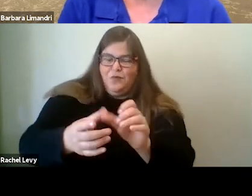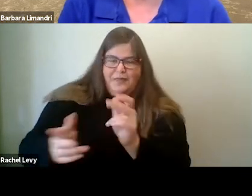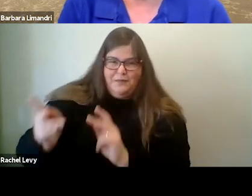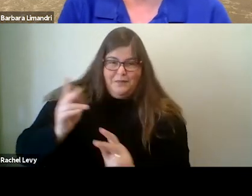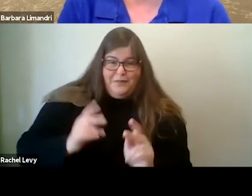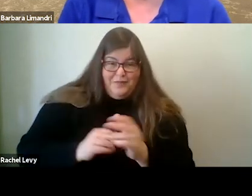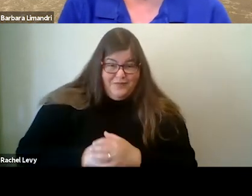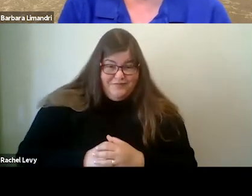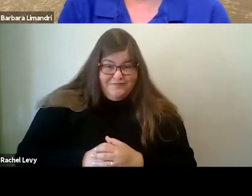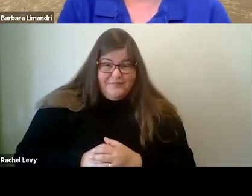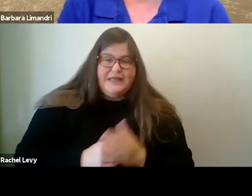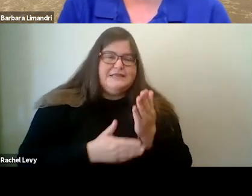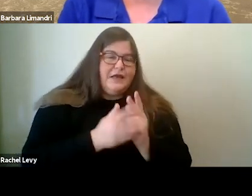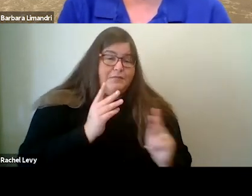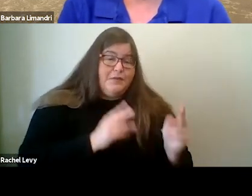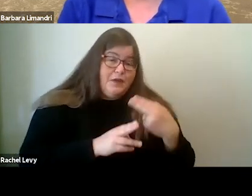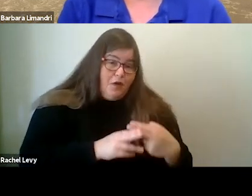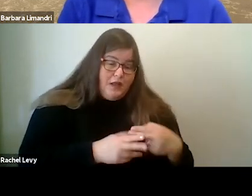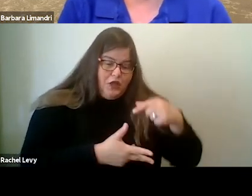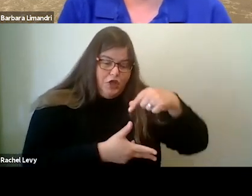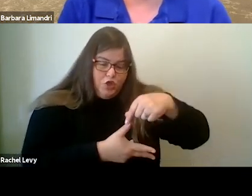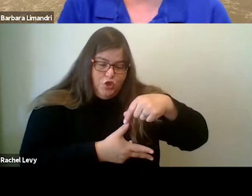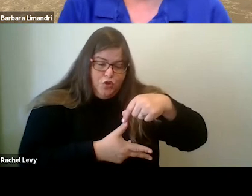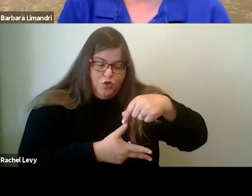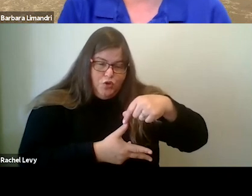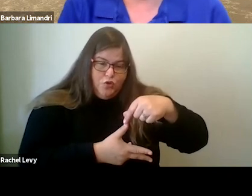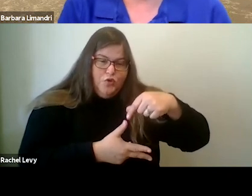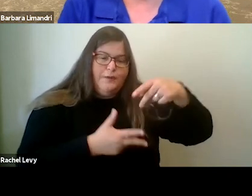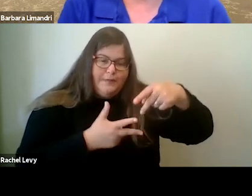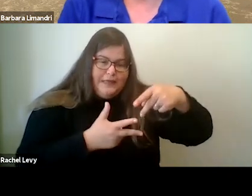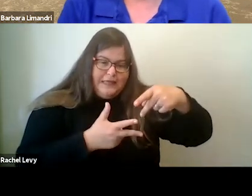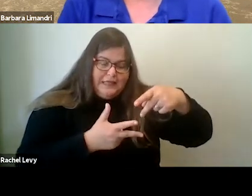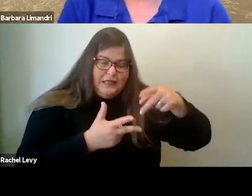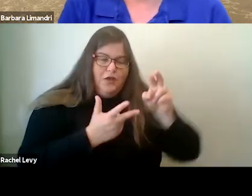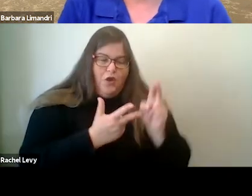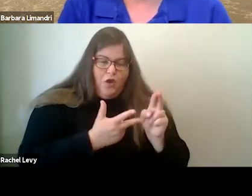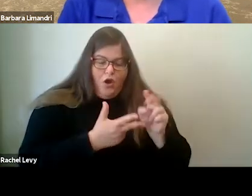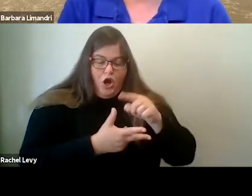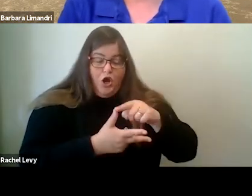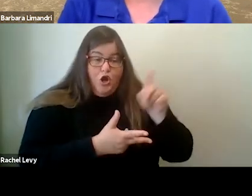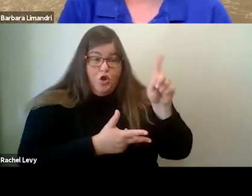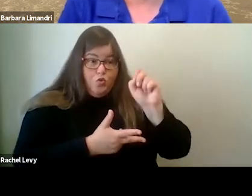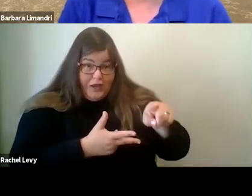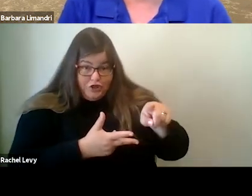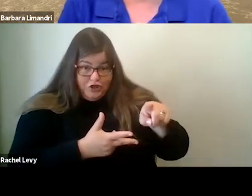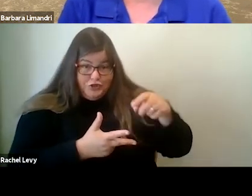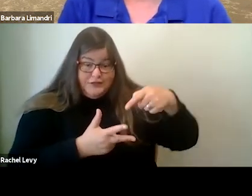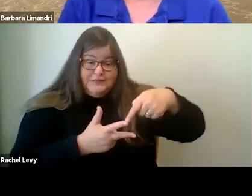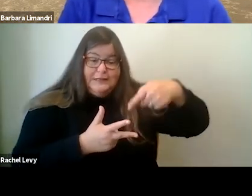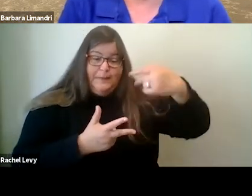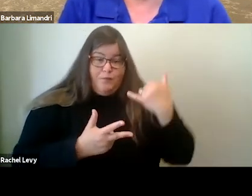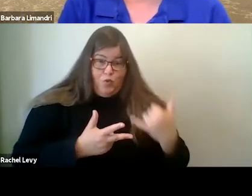this QPR, question, be present, and refer. So QPR and